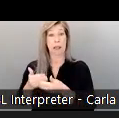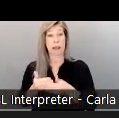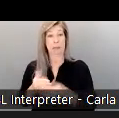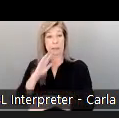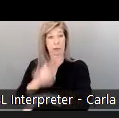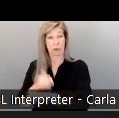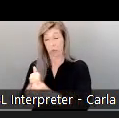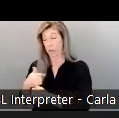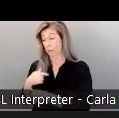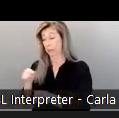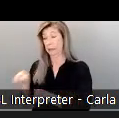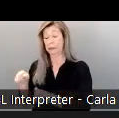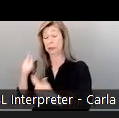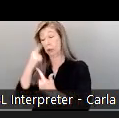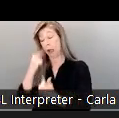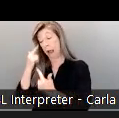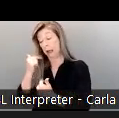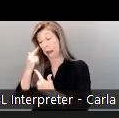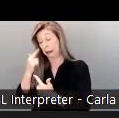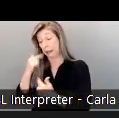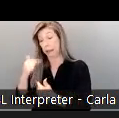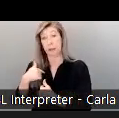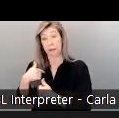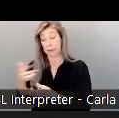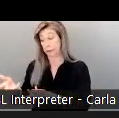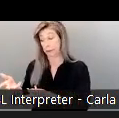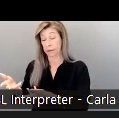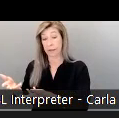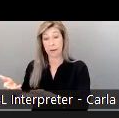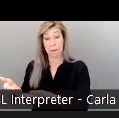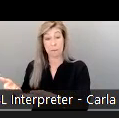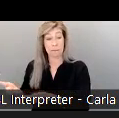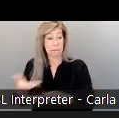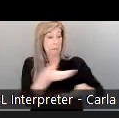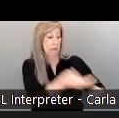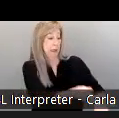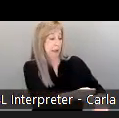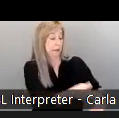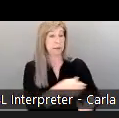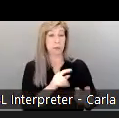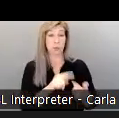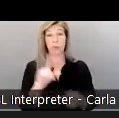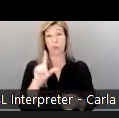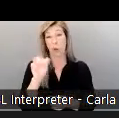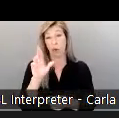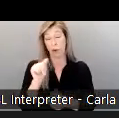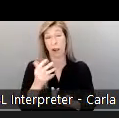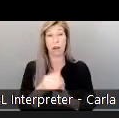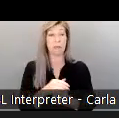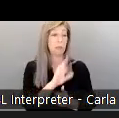crying and I passed my baby to Laura or Ryan, they would